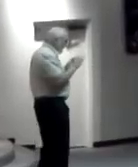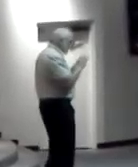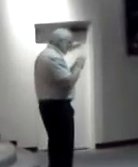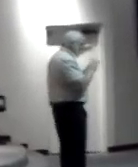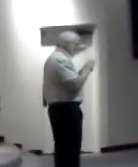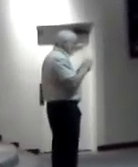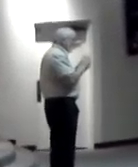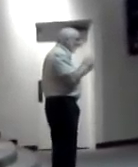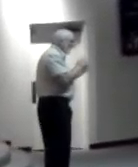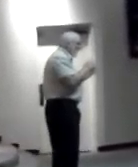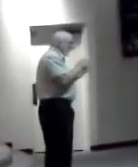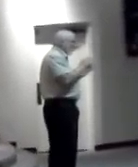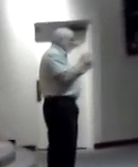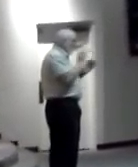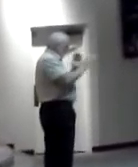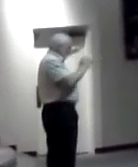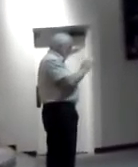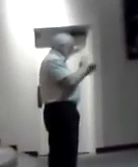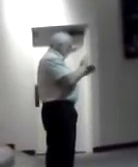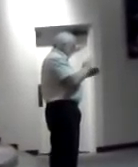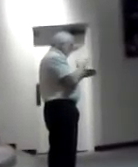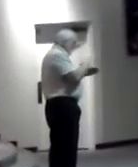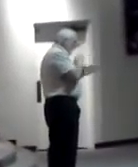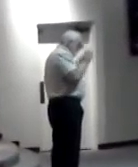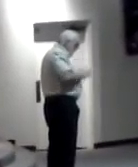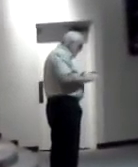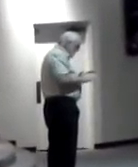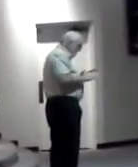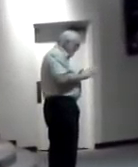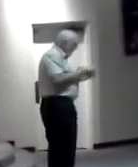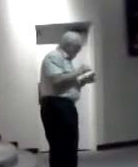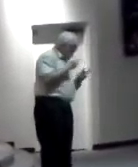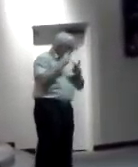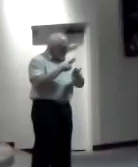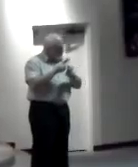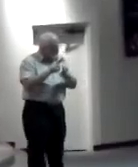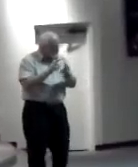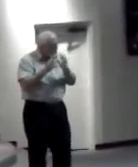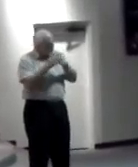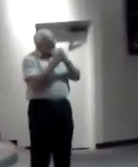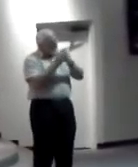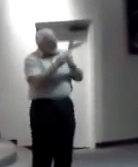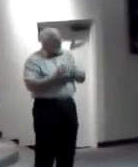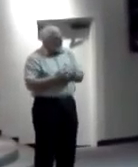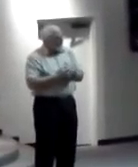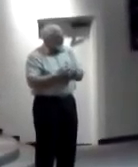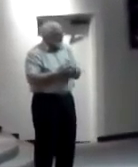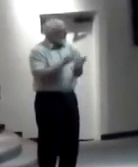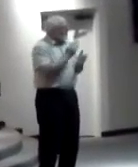Wild Wings and watch the ball game, something is wrong.